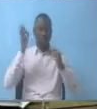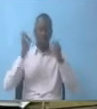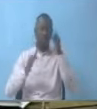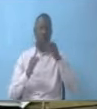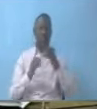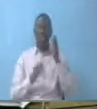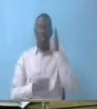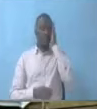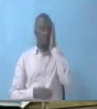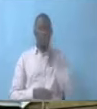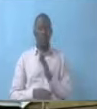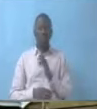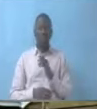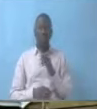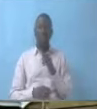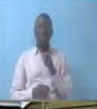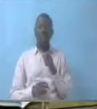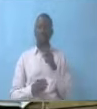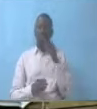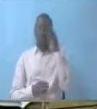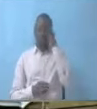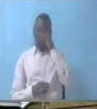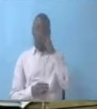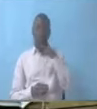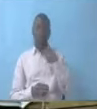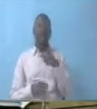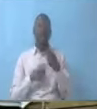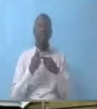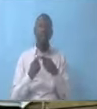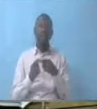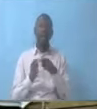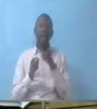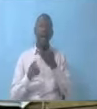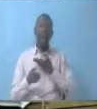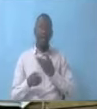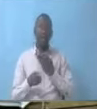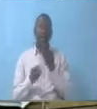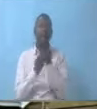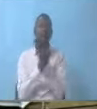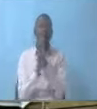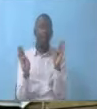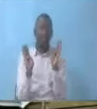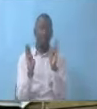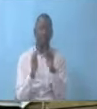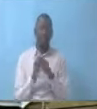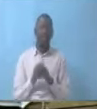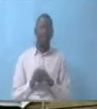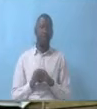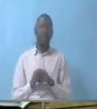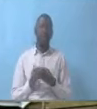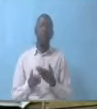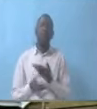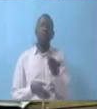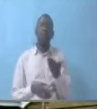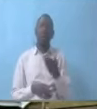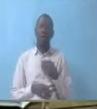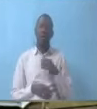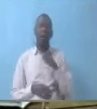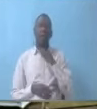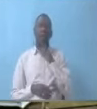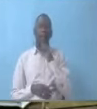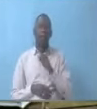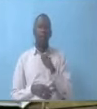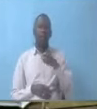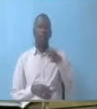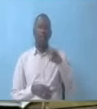That became a case when Omar Diop was prosecuted and convicted here and appealed to the Court of